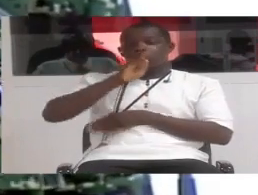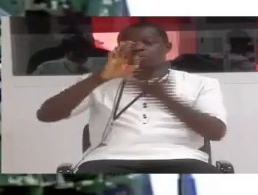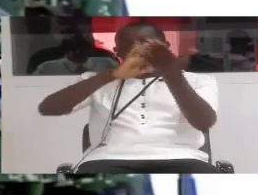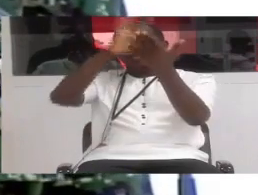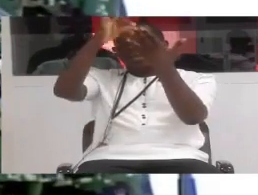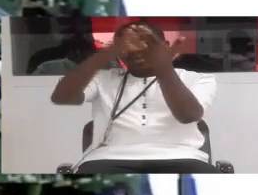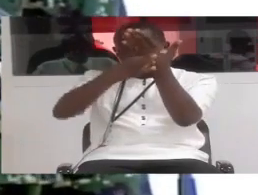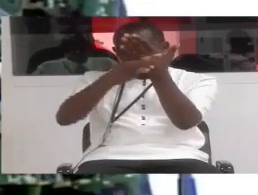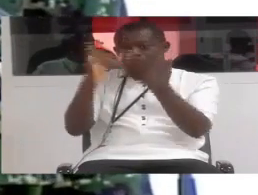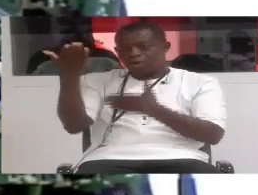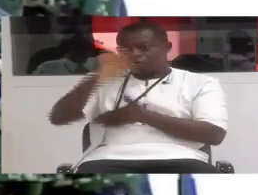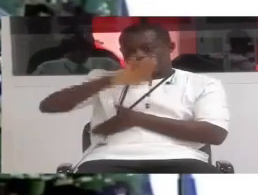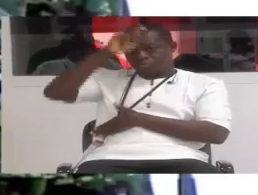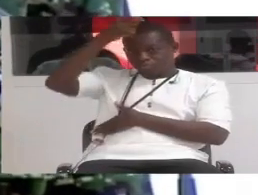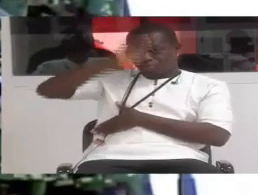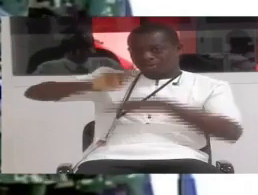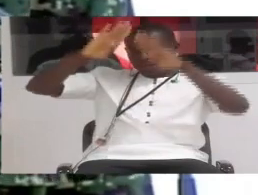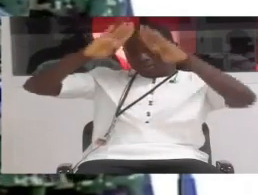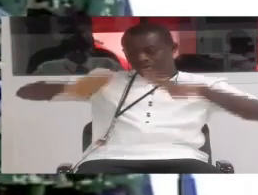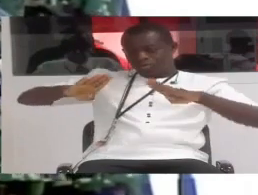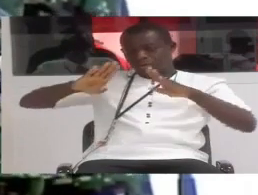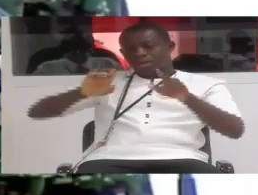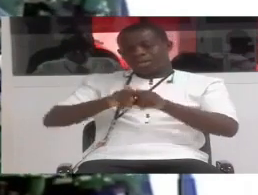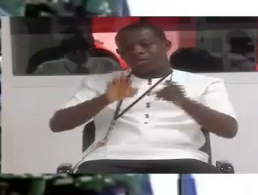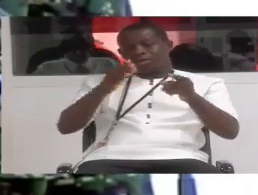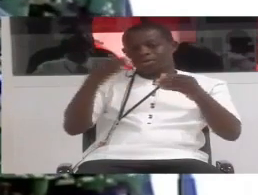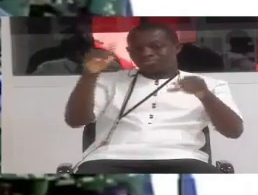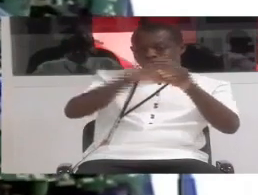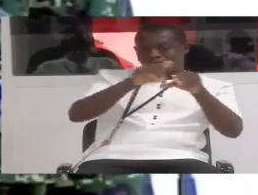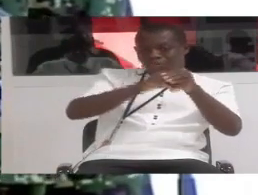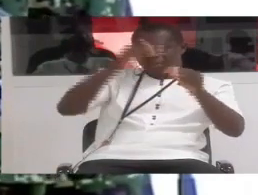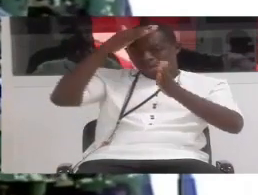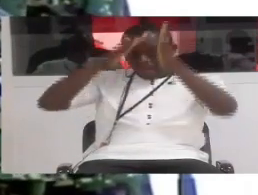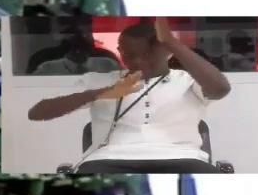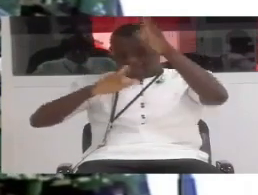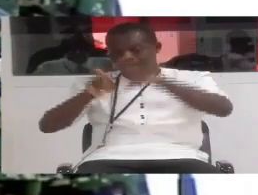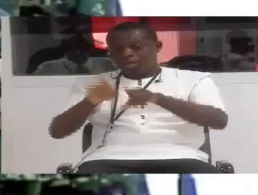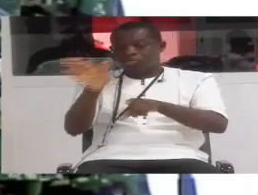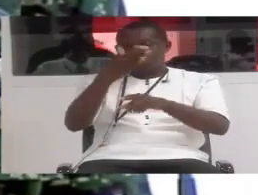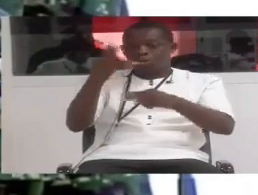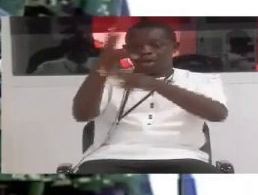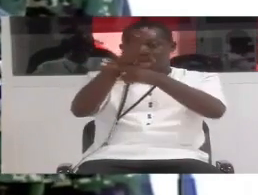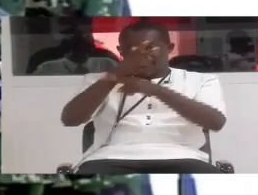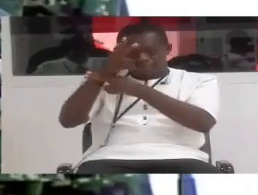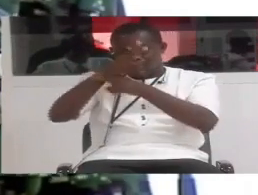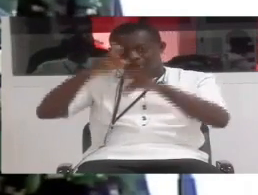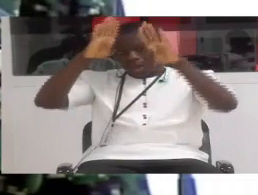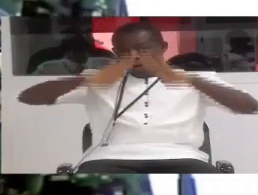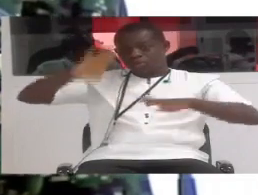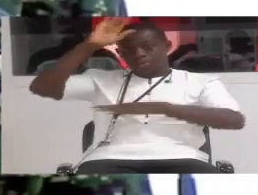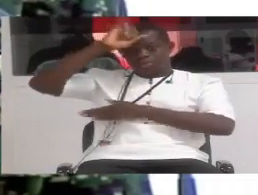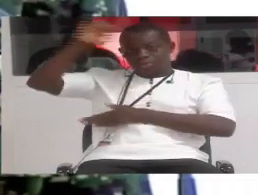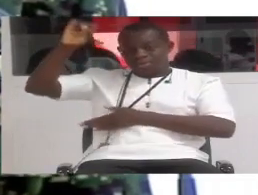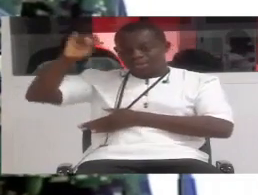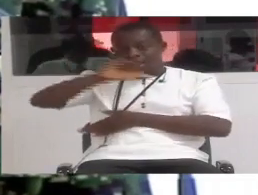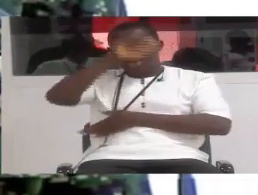transfer from the police ñu indi len ci army bi indi len state guard be par indi len ci patrol team bi. Those